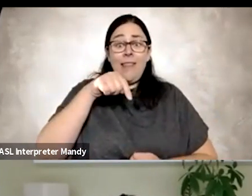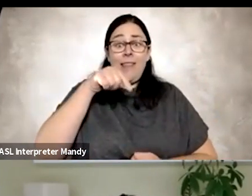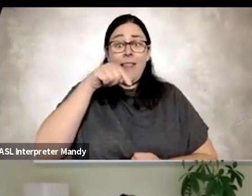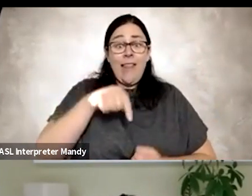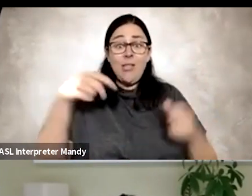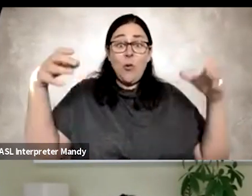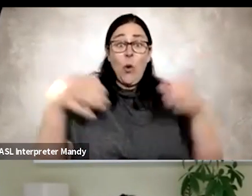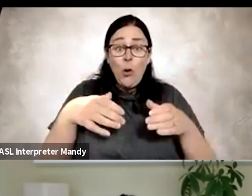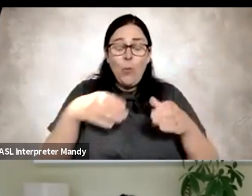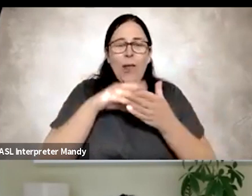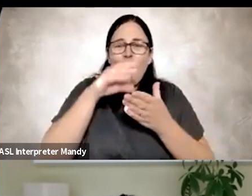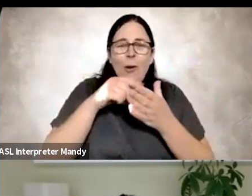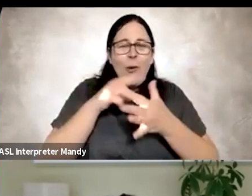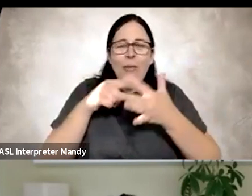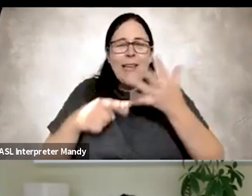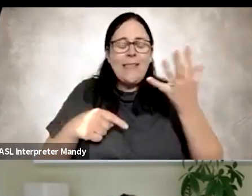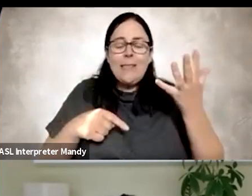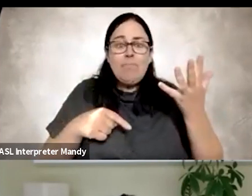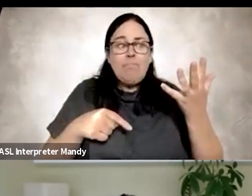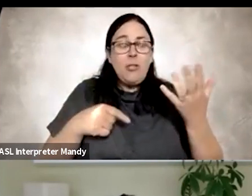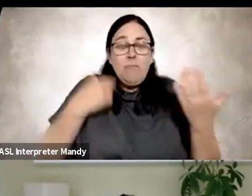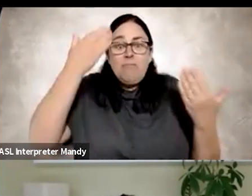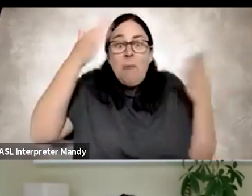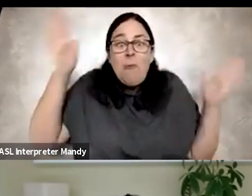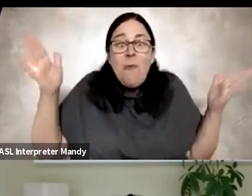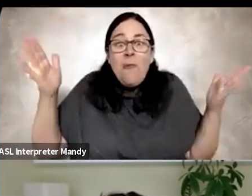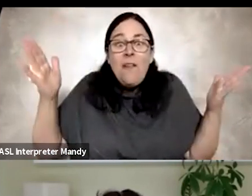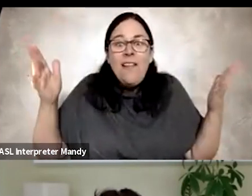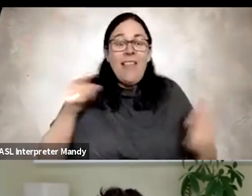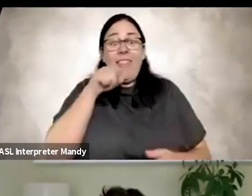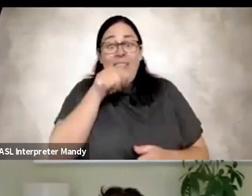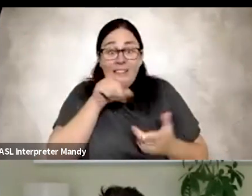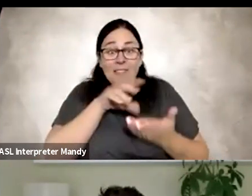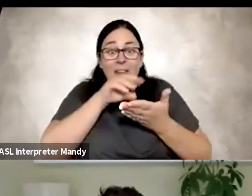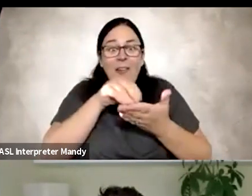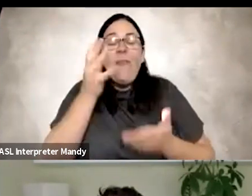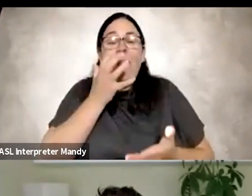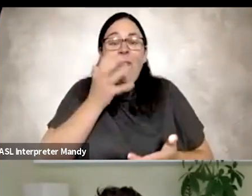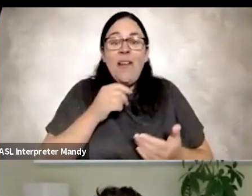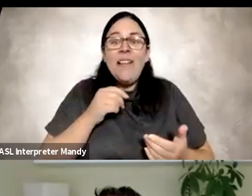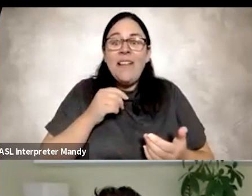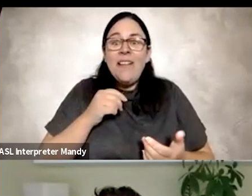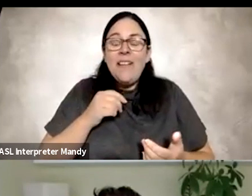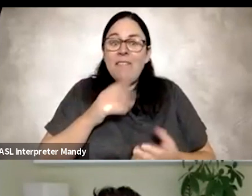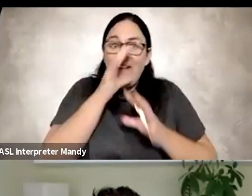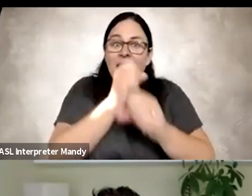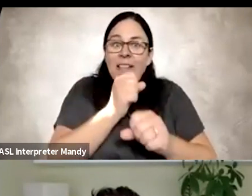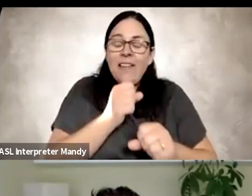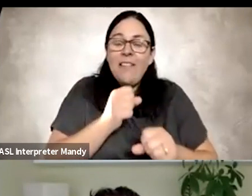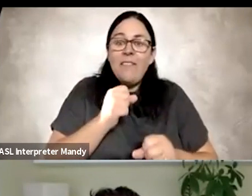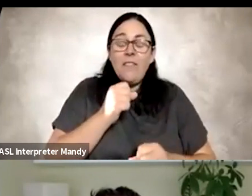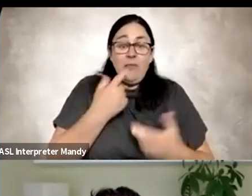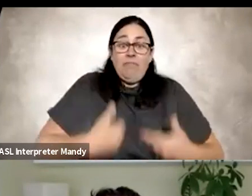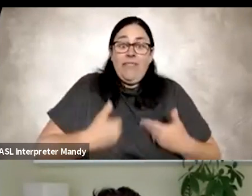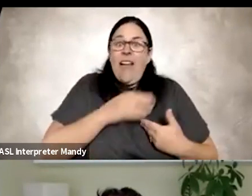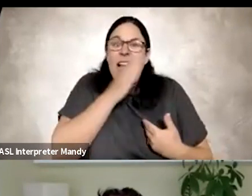this meetup group is learning about things that you otherwise wouldn't have learned about. And this is certainly was very interesting for someone like me